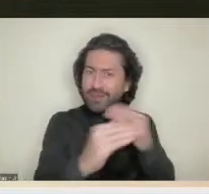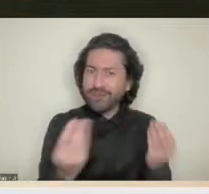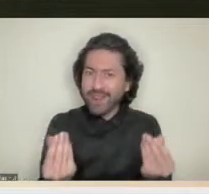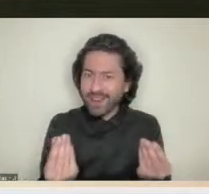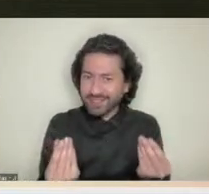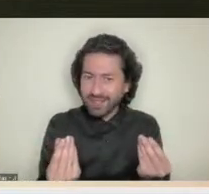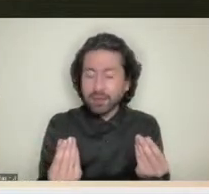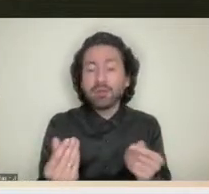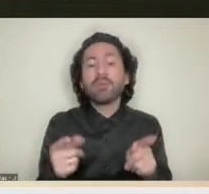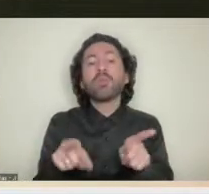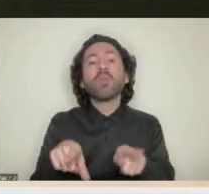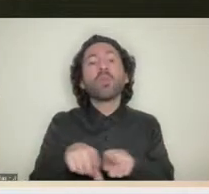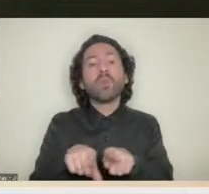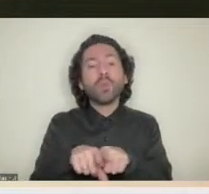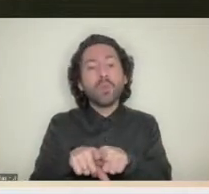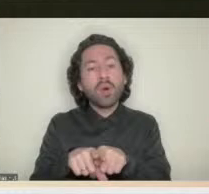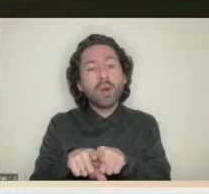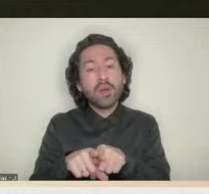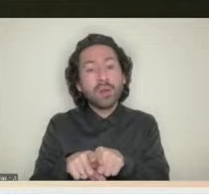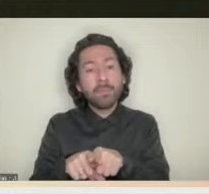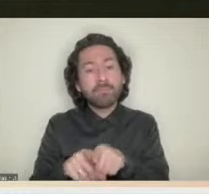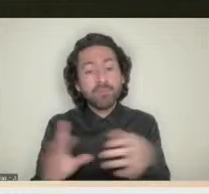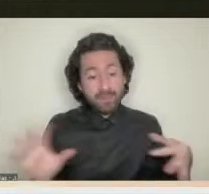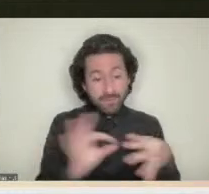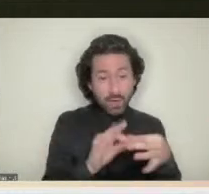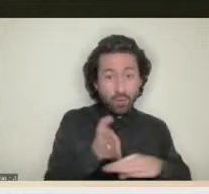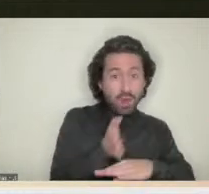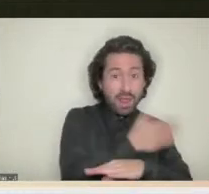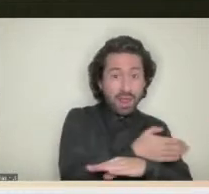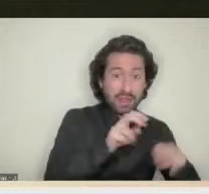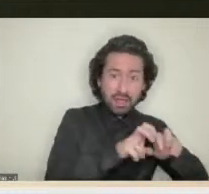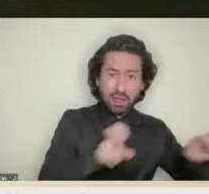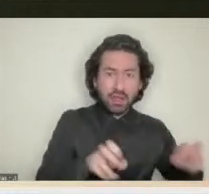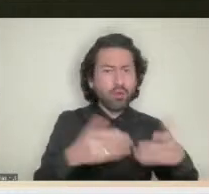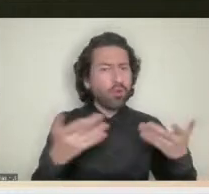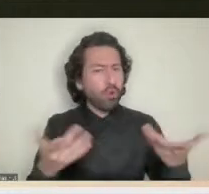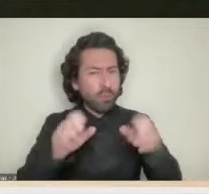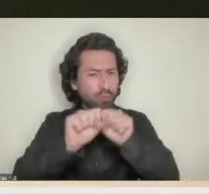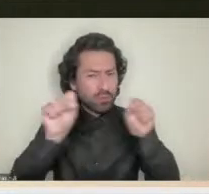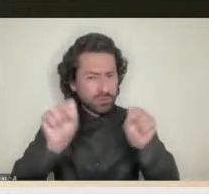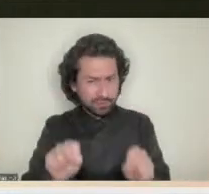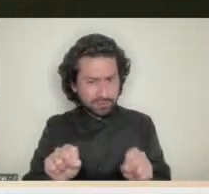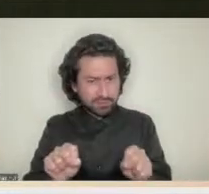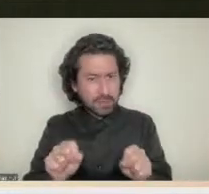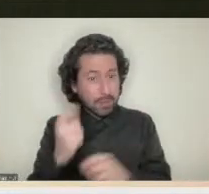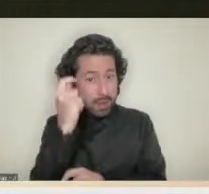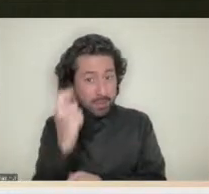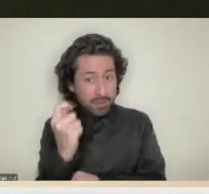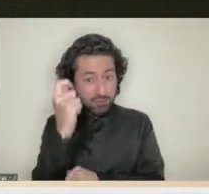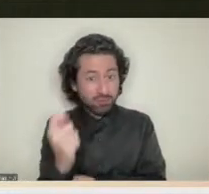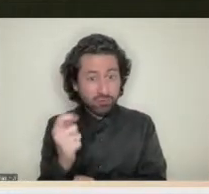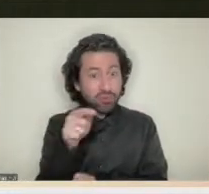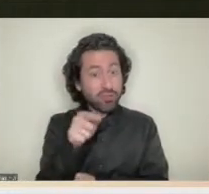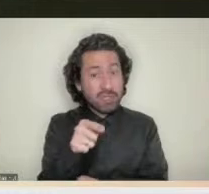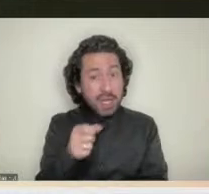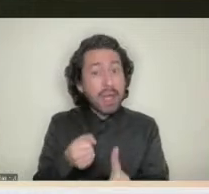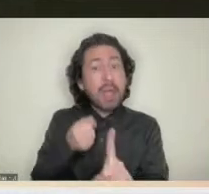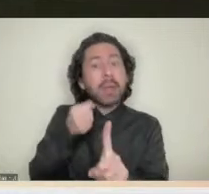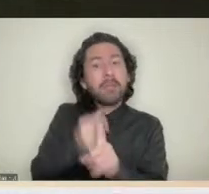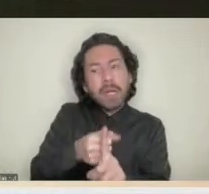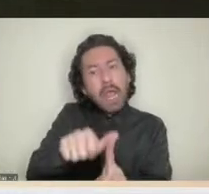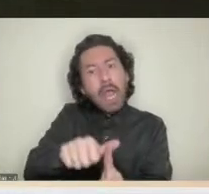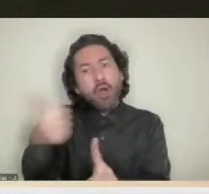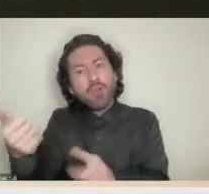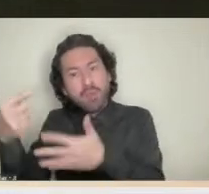financial sustainability, but also the centrality of pension systems in